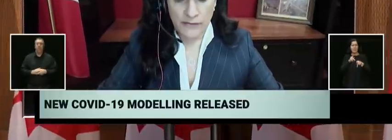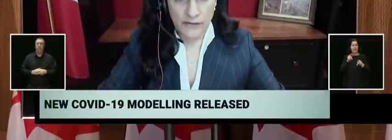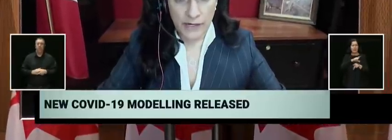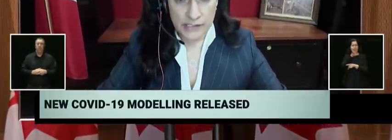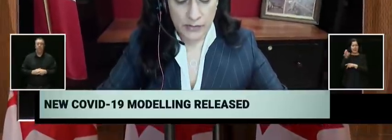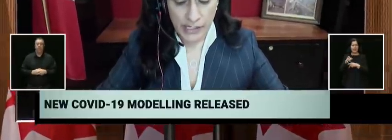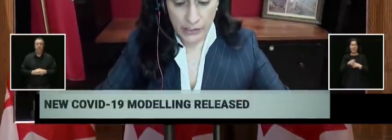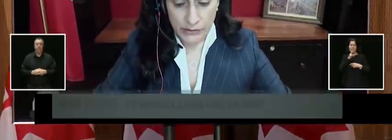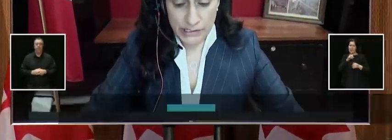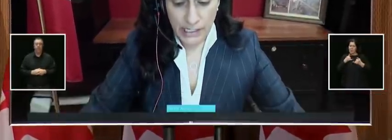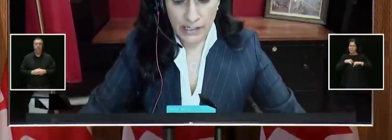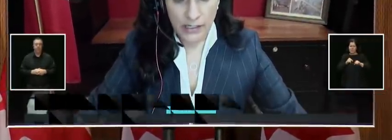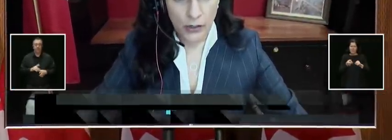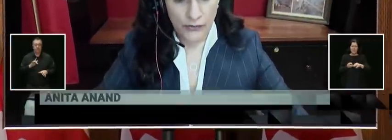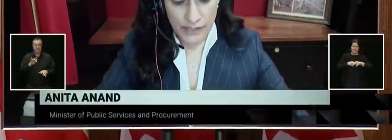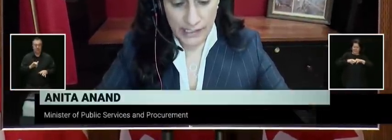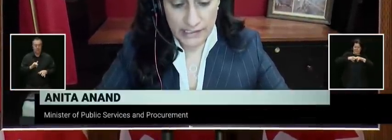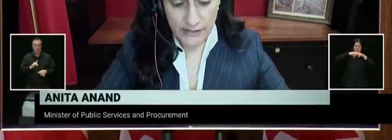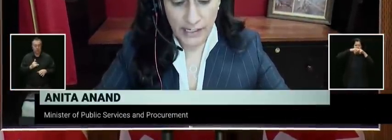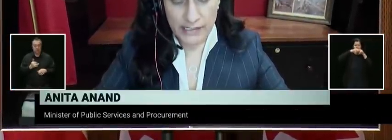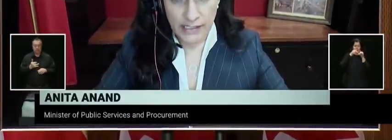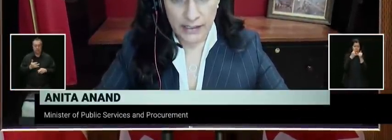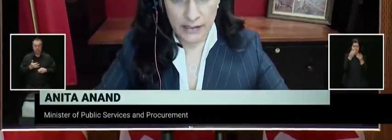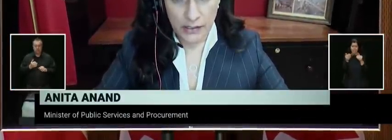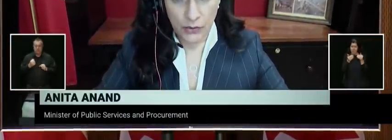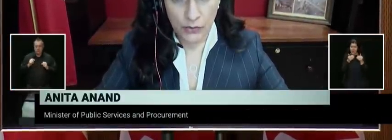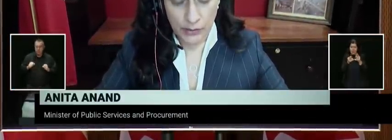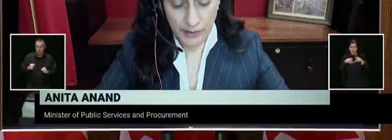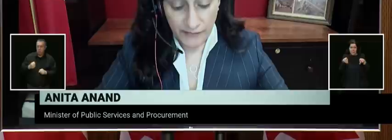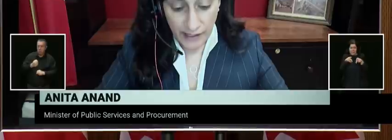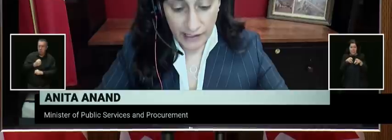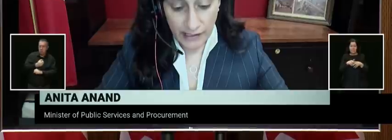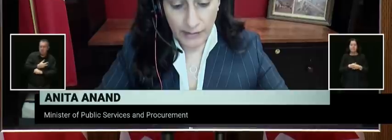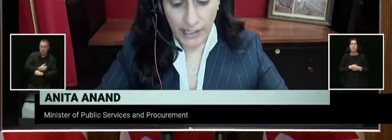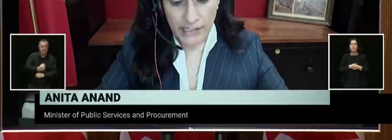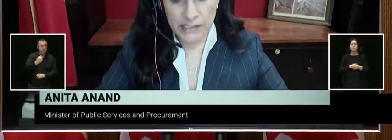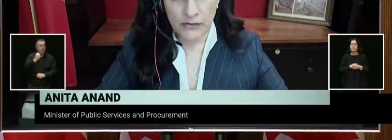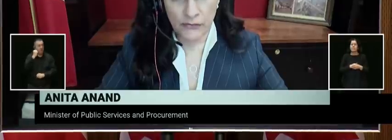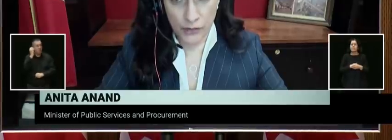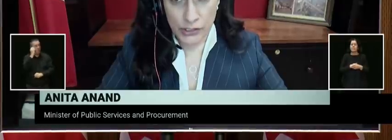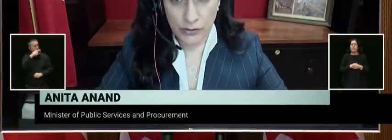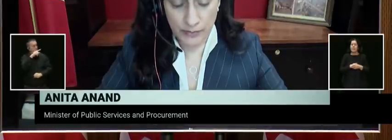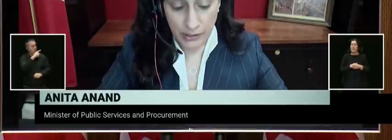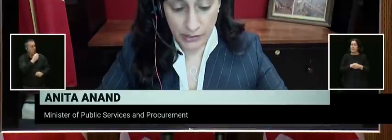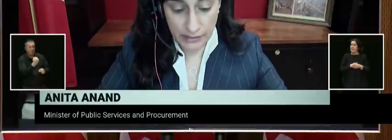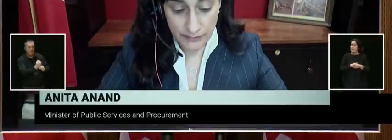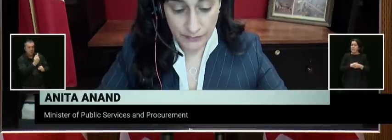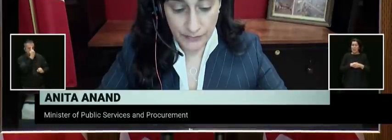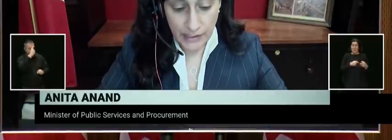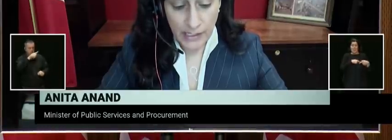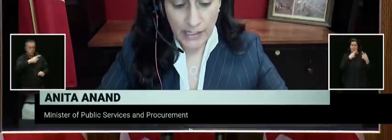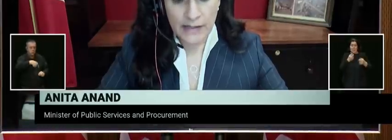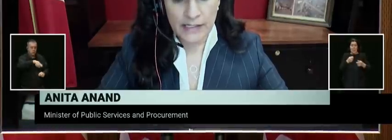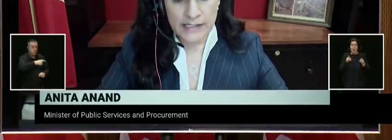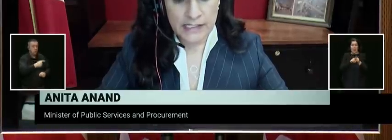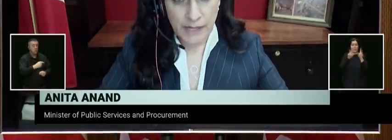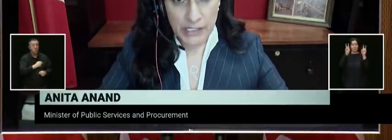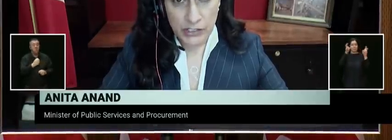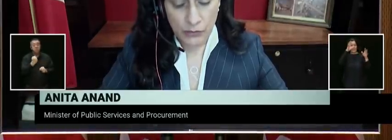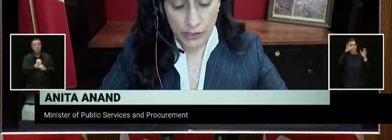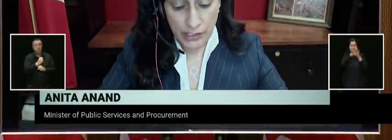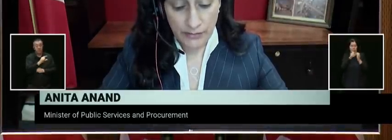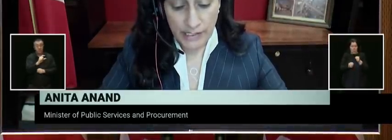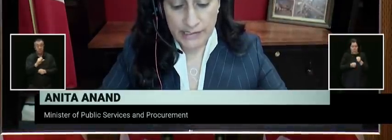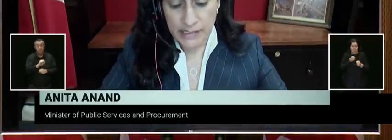production of the Pfizer-BioNTech COVID-19 vaccine will be impacted for a short period. This